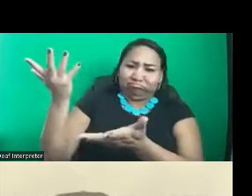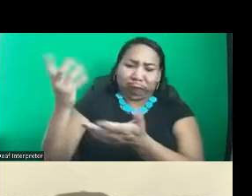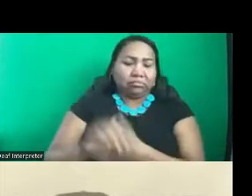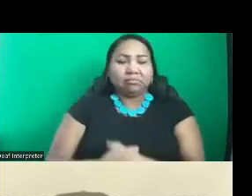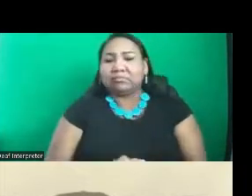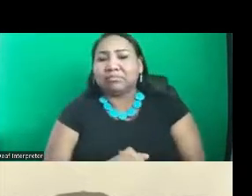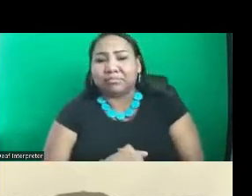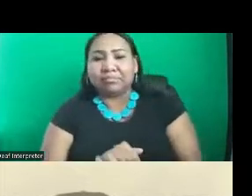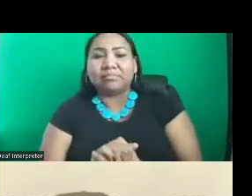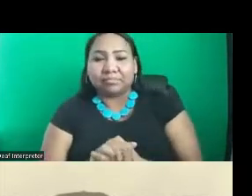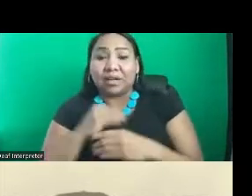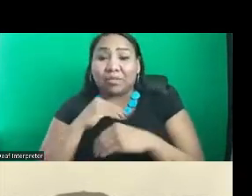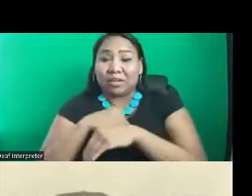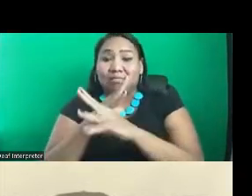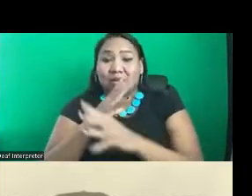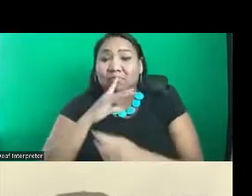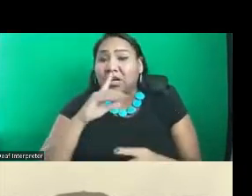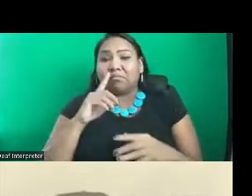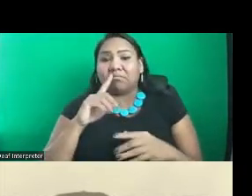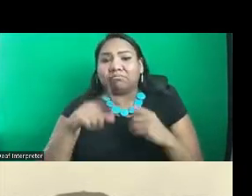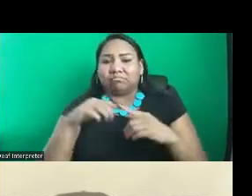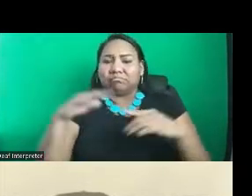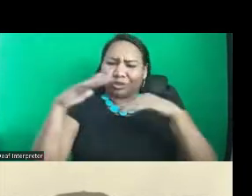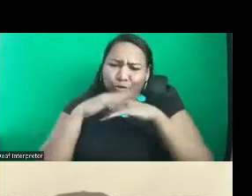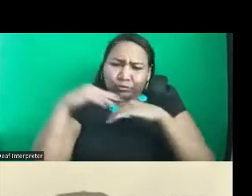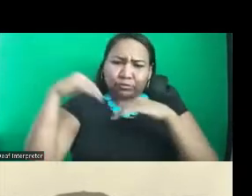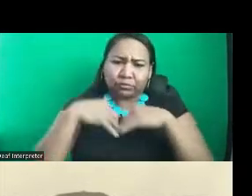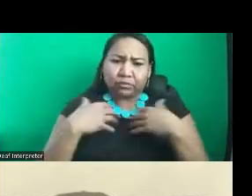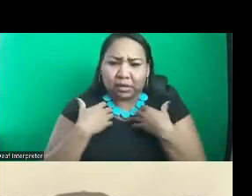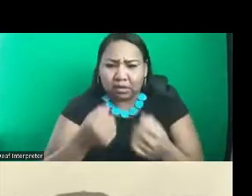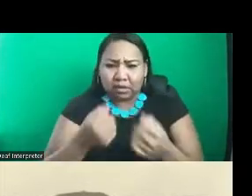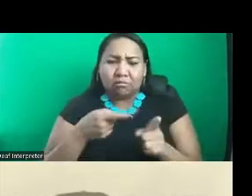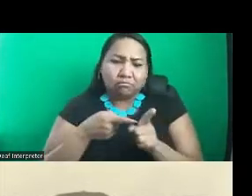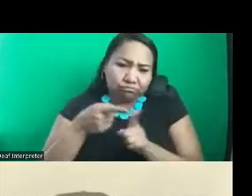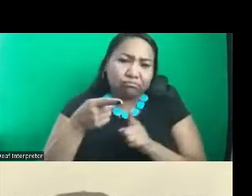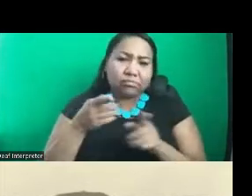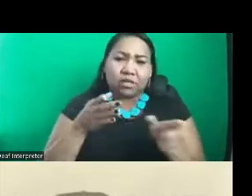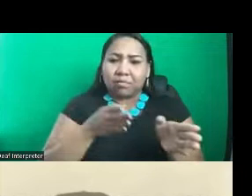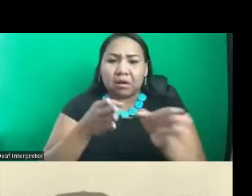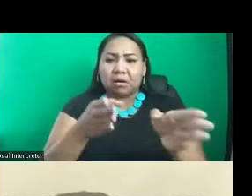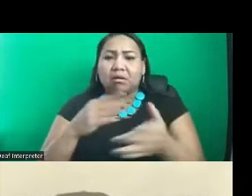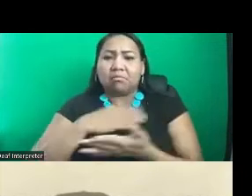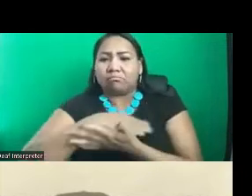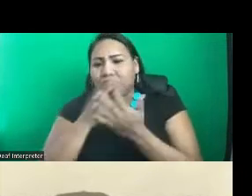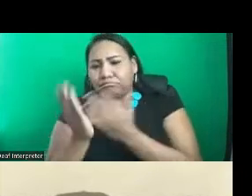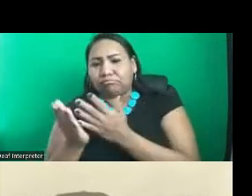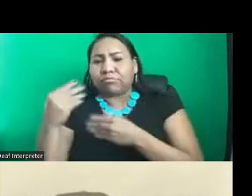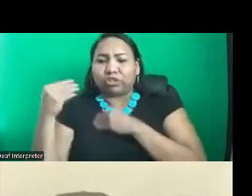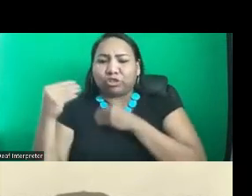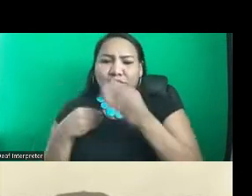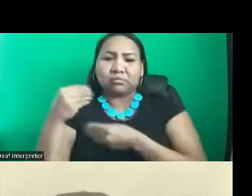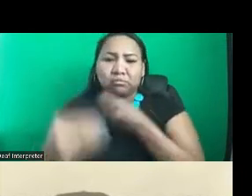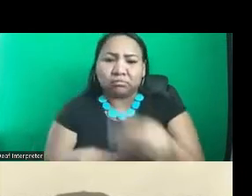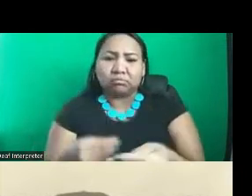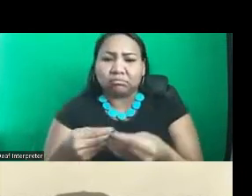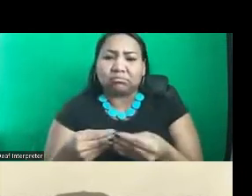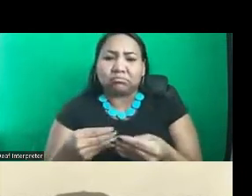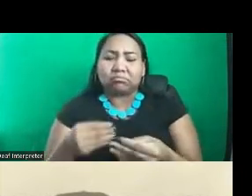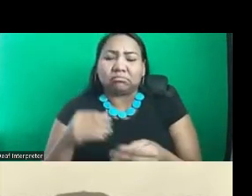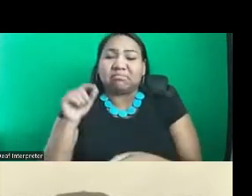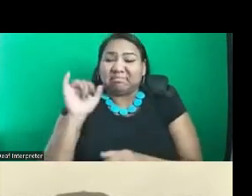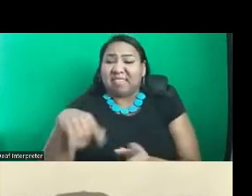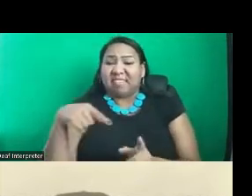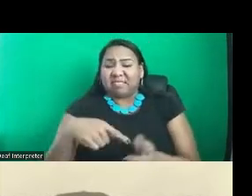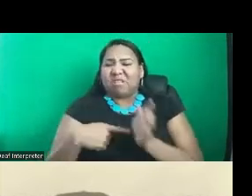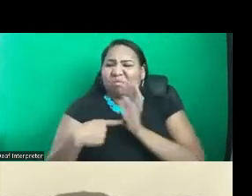webinar is all about: indigenizing health career pathways across generations. So this is the way we do it here at SDSU in